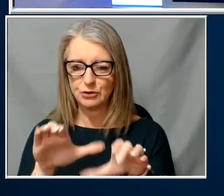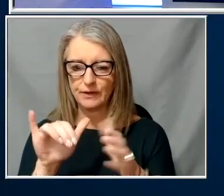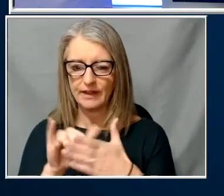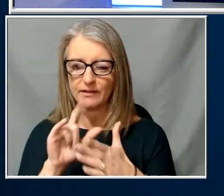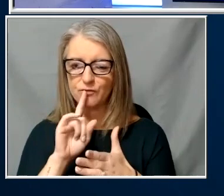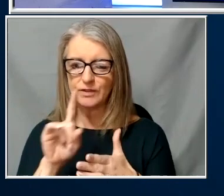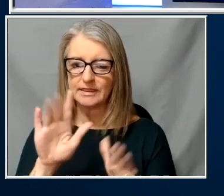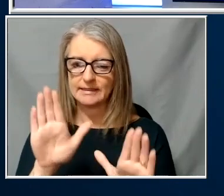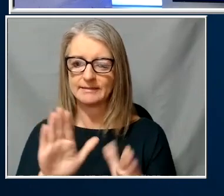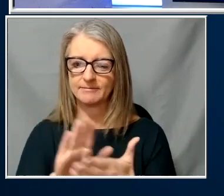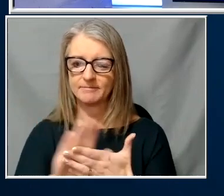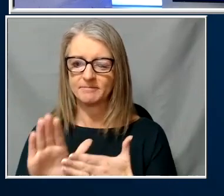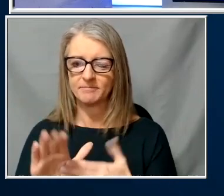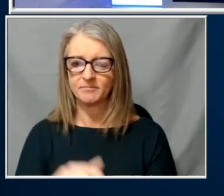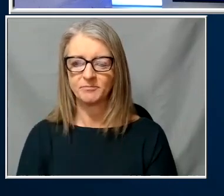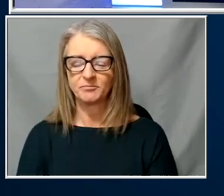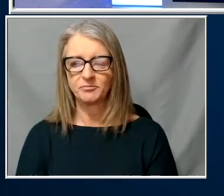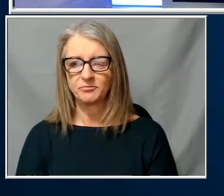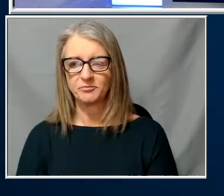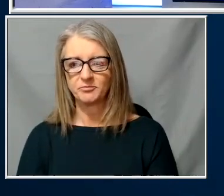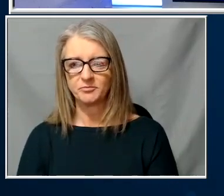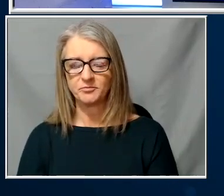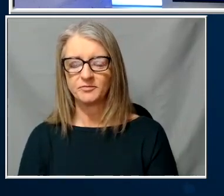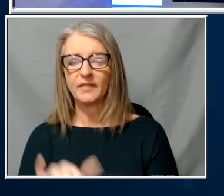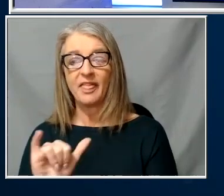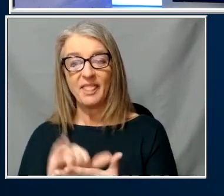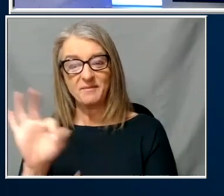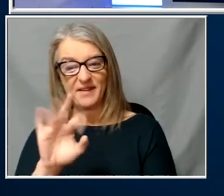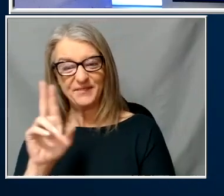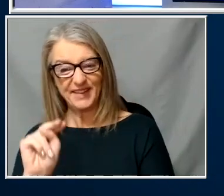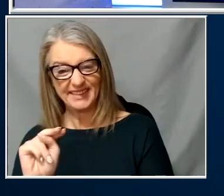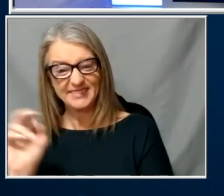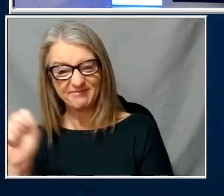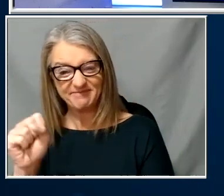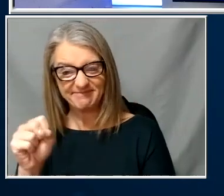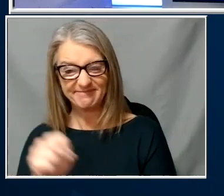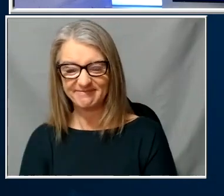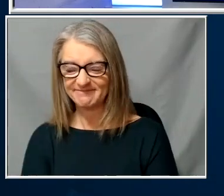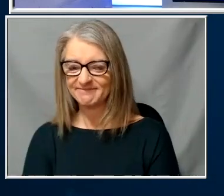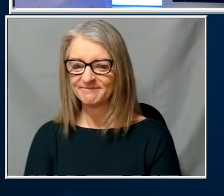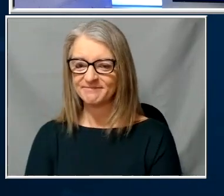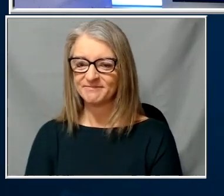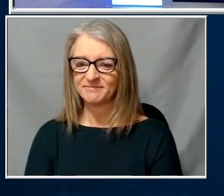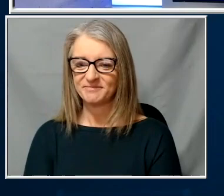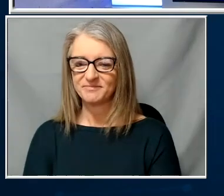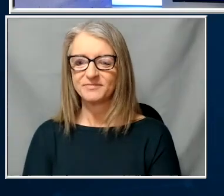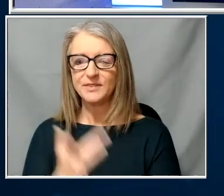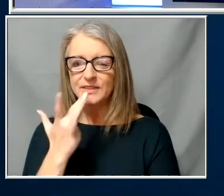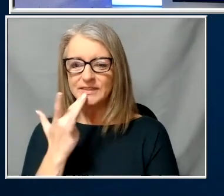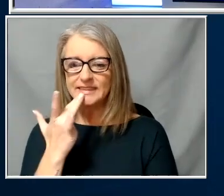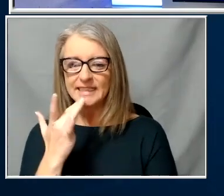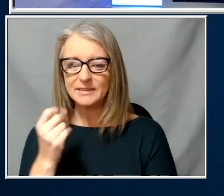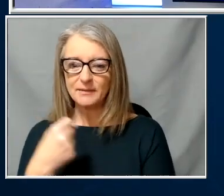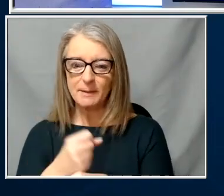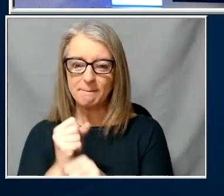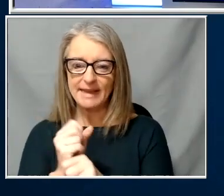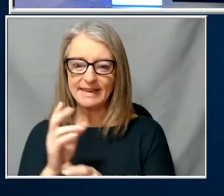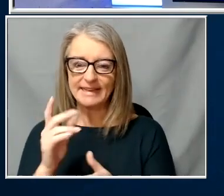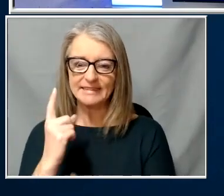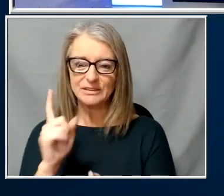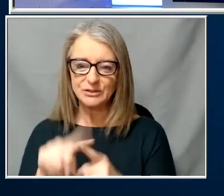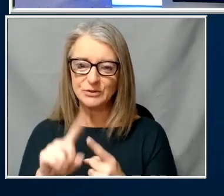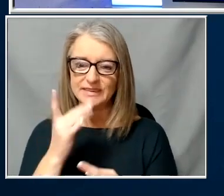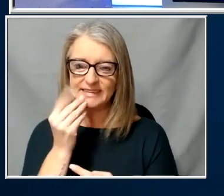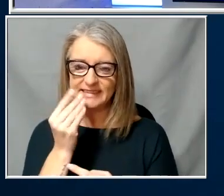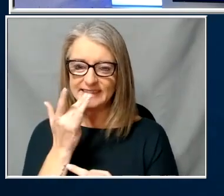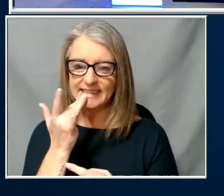be fun. That would be fun. Wouldn't that be fun? It would. I guess you're right. To taste it, you got to make it, Susan. That's the tough part.